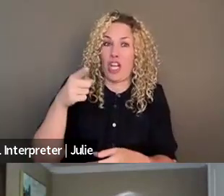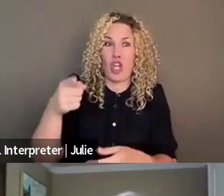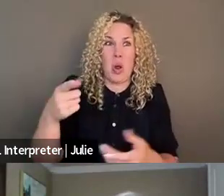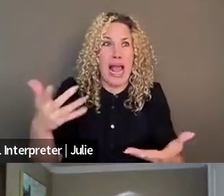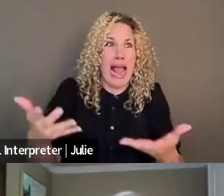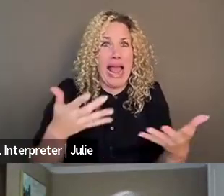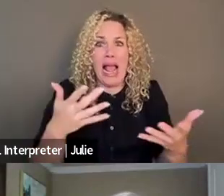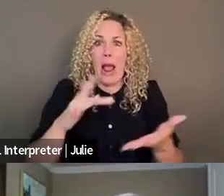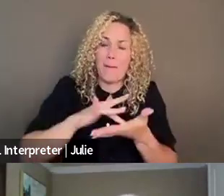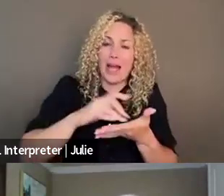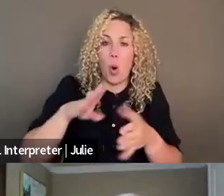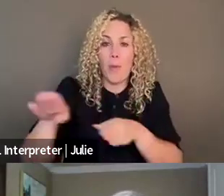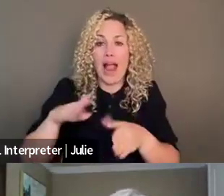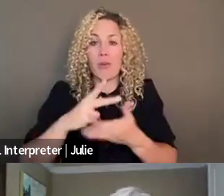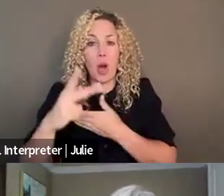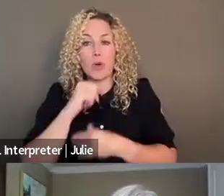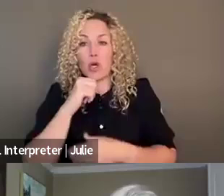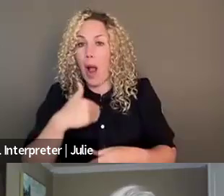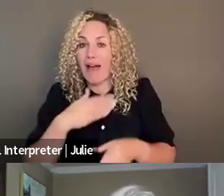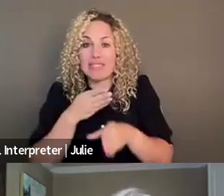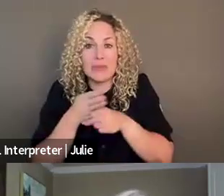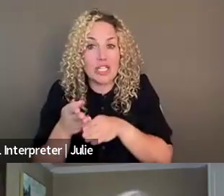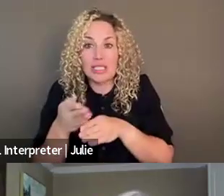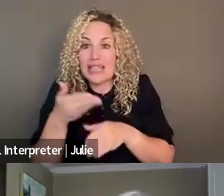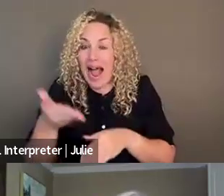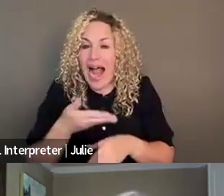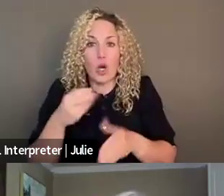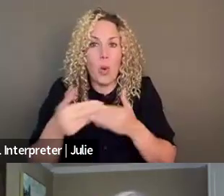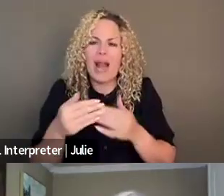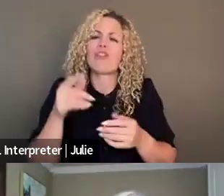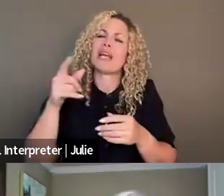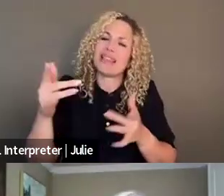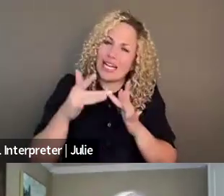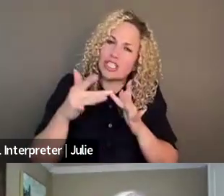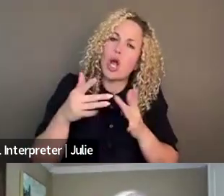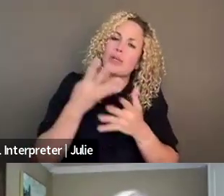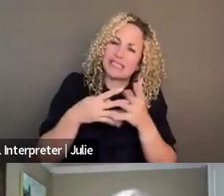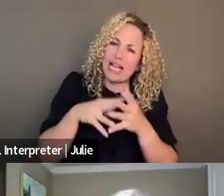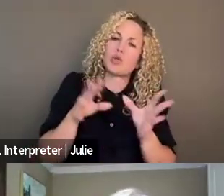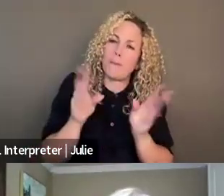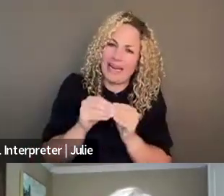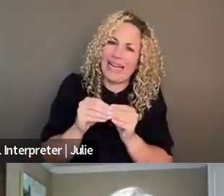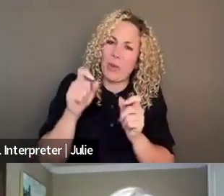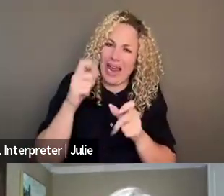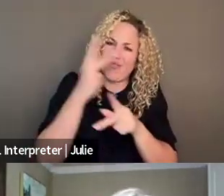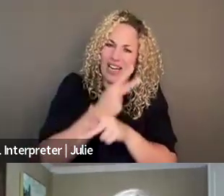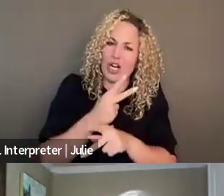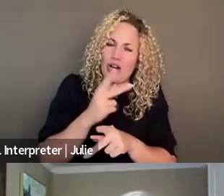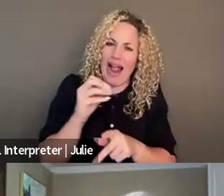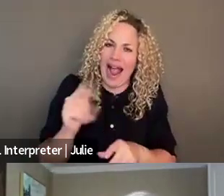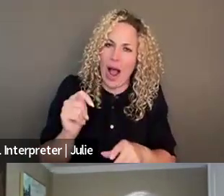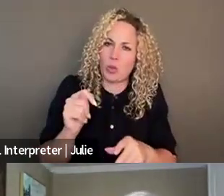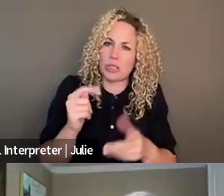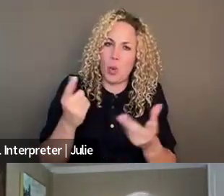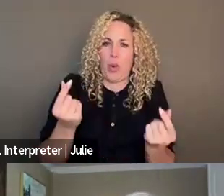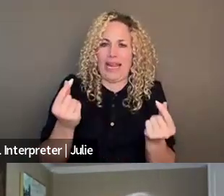position, medical or behavioral programs, please reach out to your specialist. Let's schedule a meeting. Let's put some, let's get something concrete and